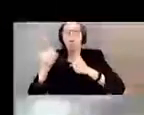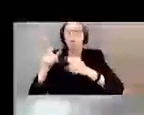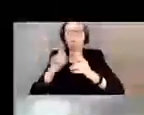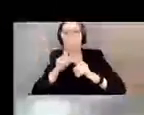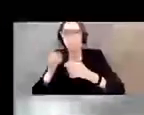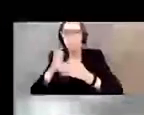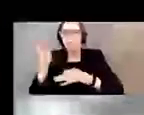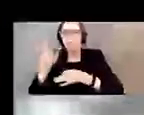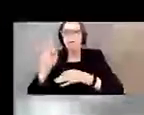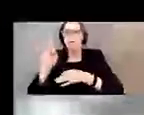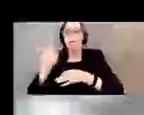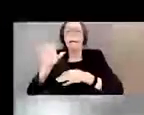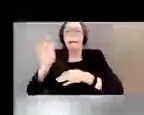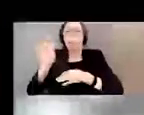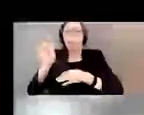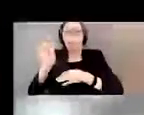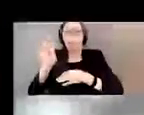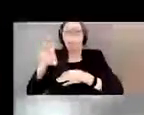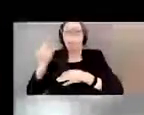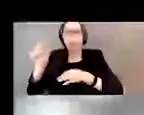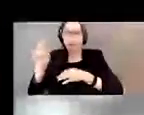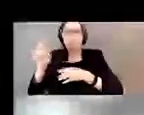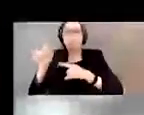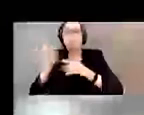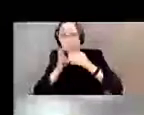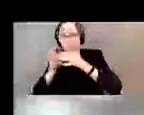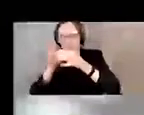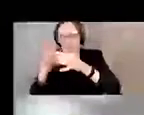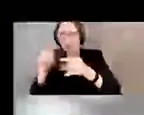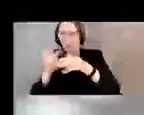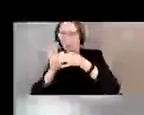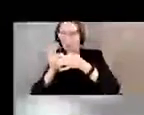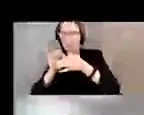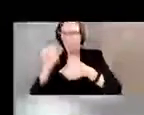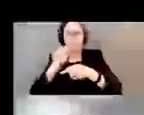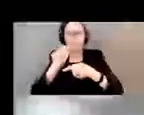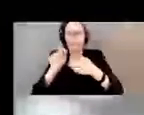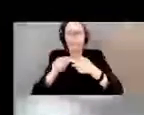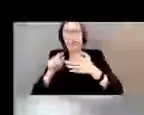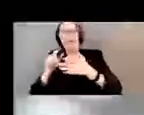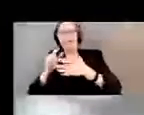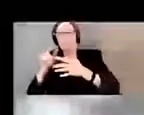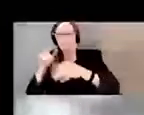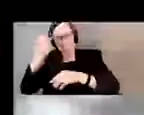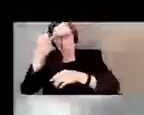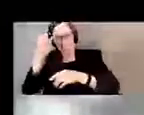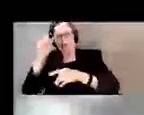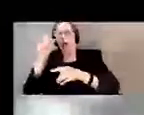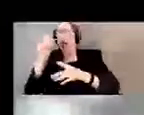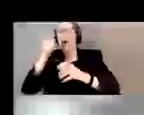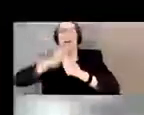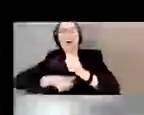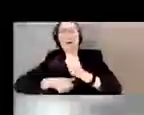okay, that mountain path that connects Afghanistan and India, they're slaughtered to a man. Not just the